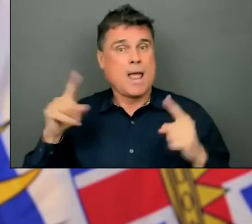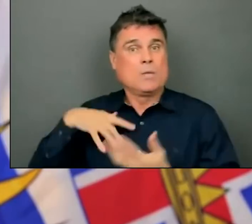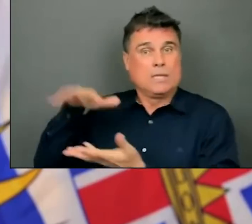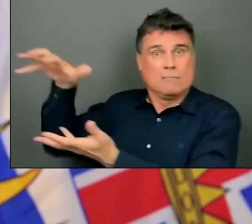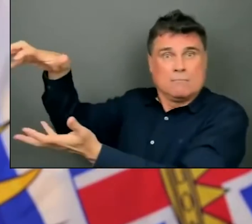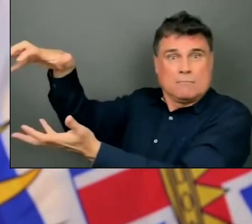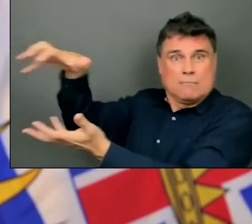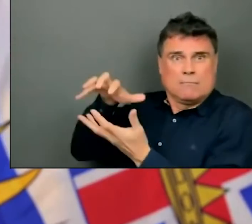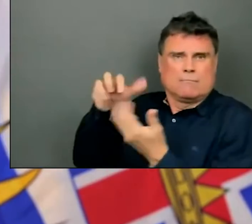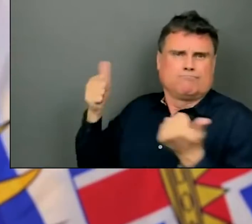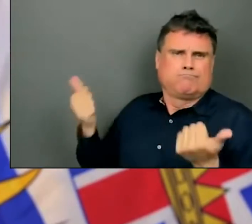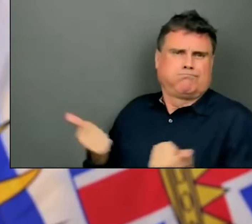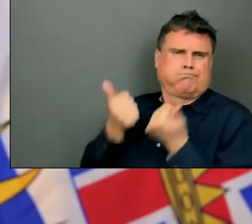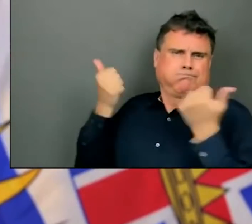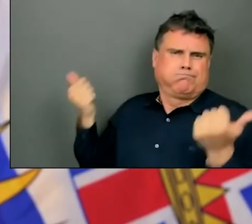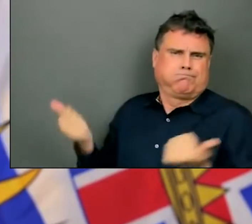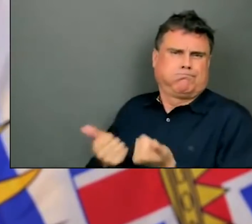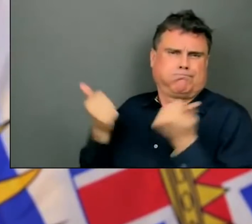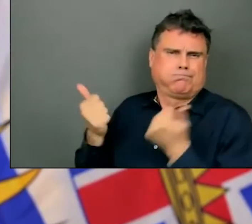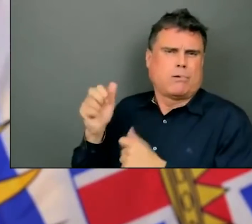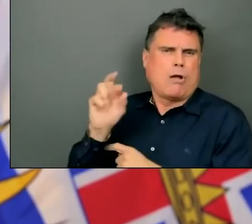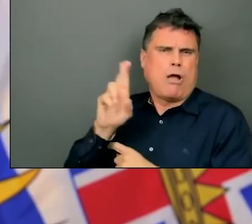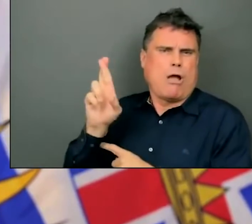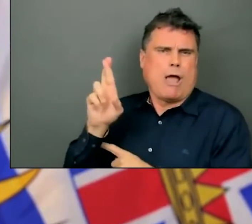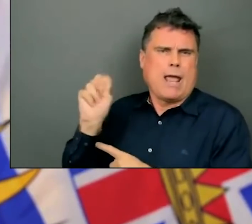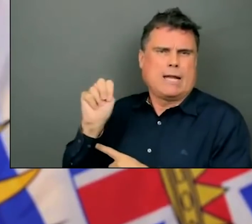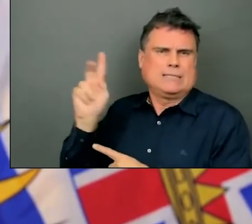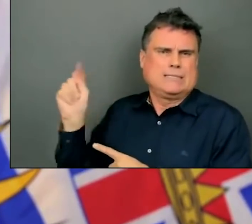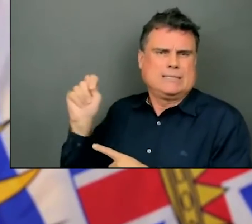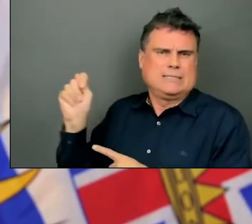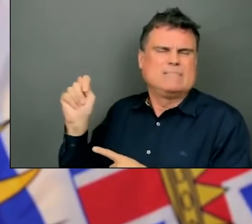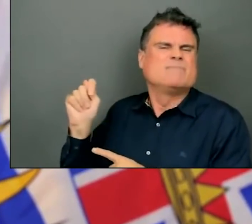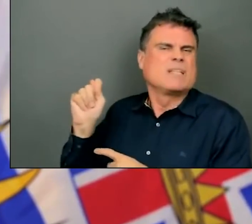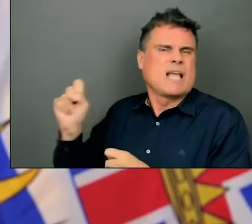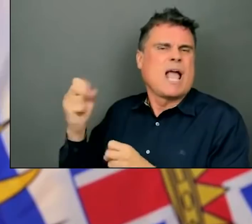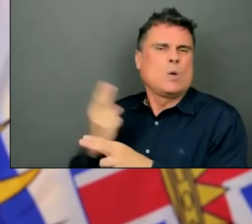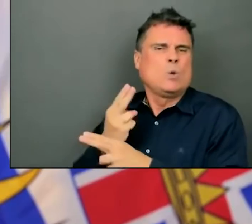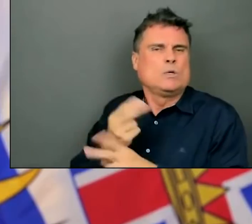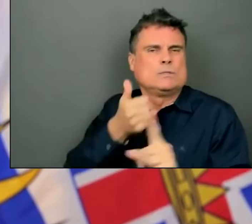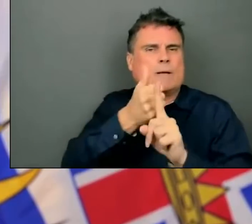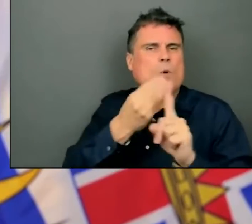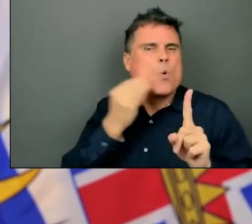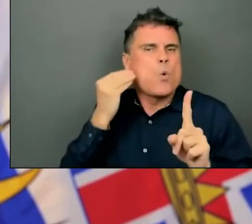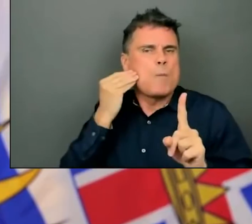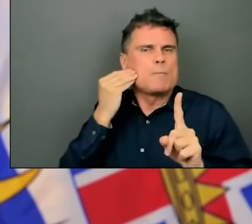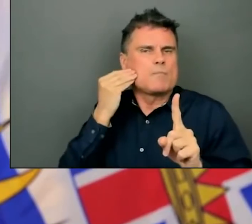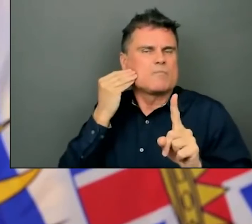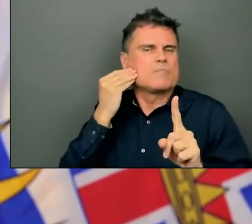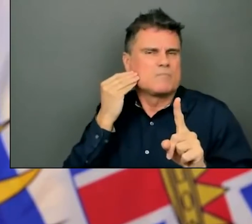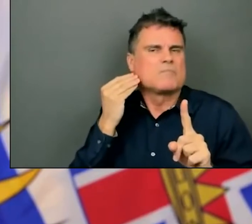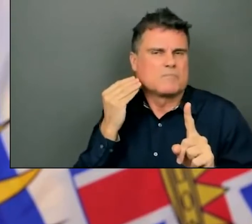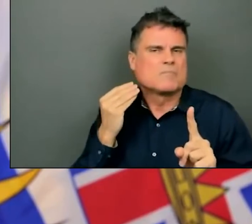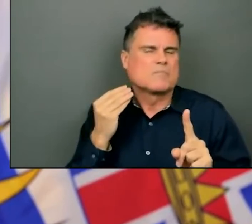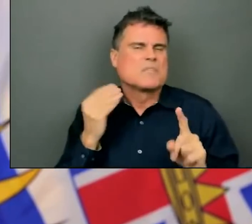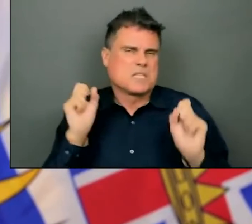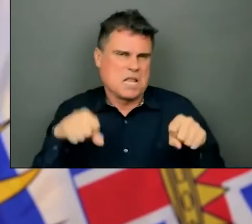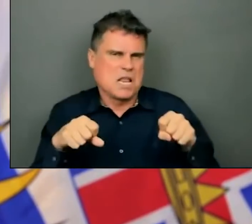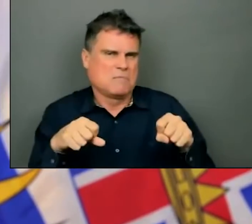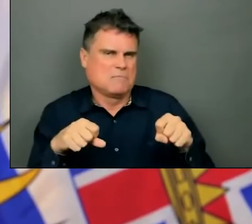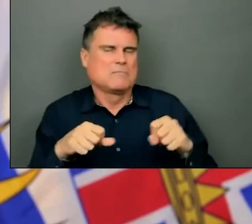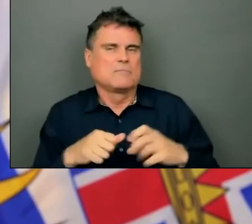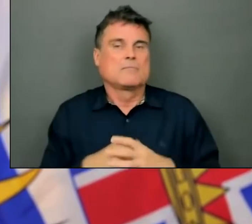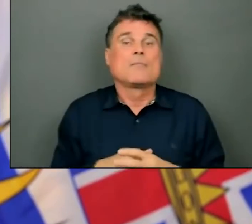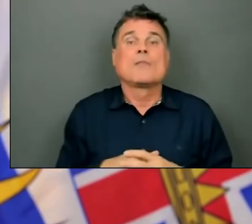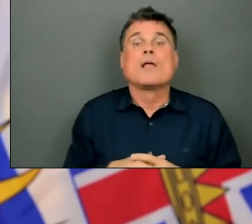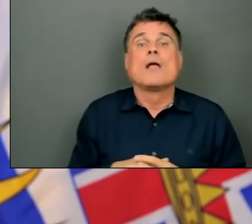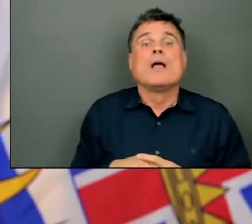of the at-home tests that are available for people. These are rapid tests that can be used by people at home, and they'll be distributed.